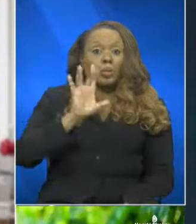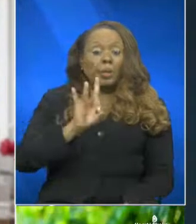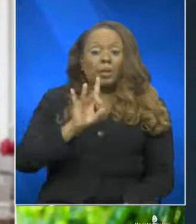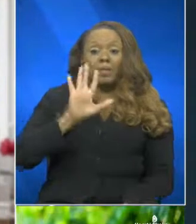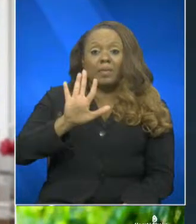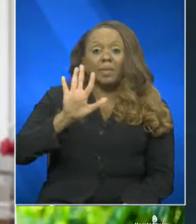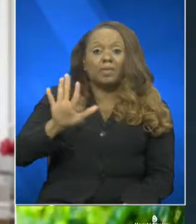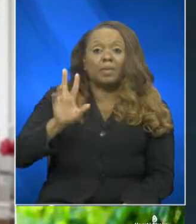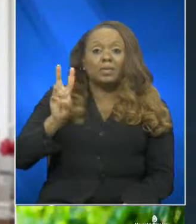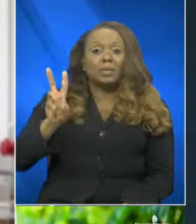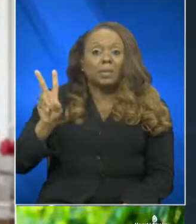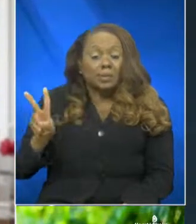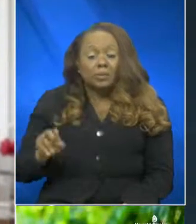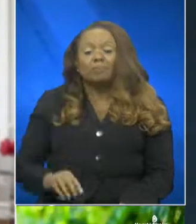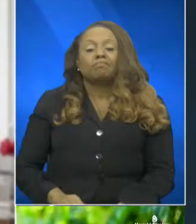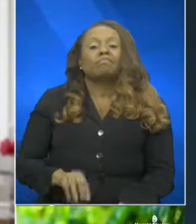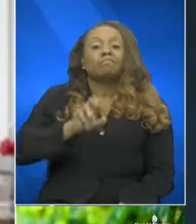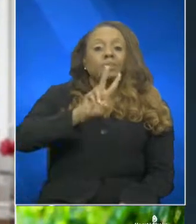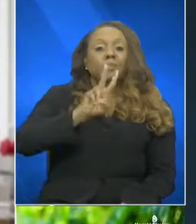228-5562 or